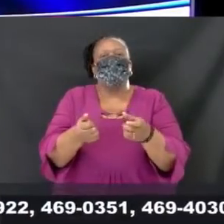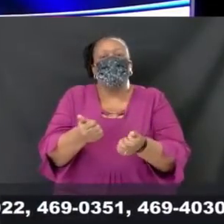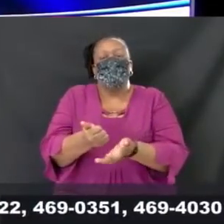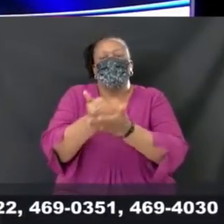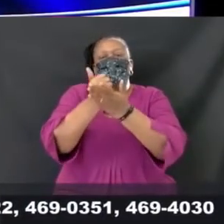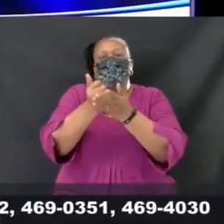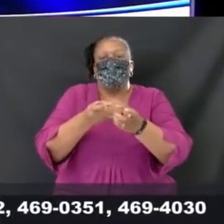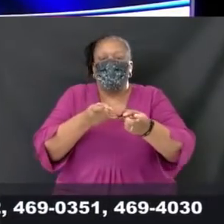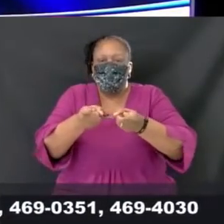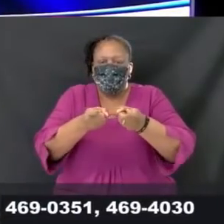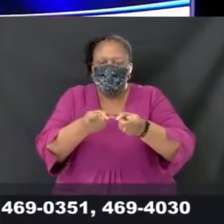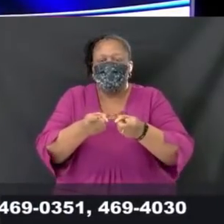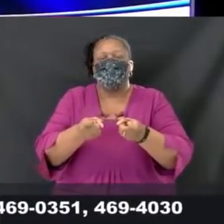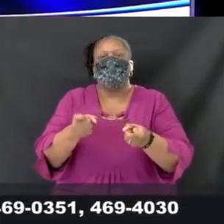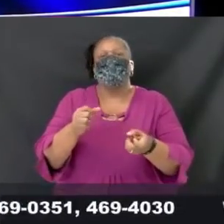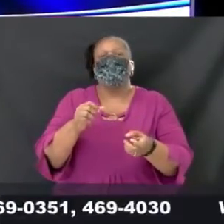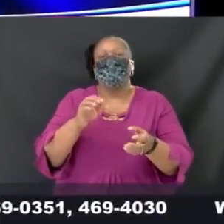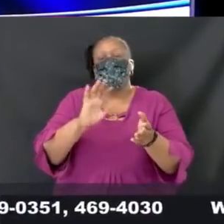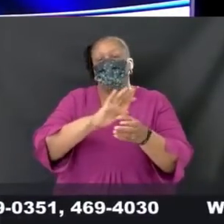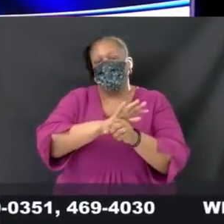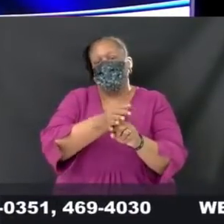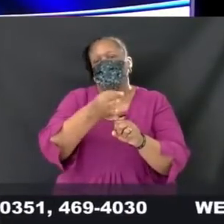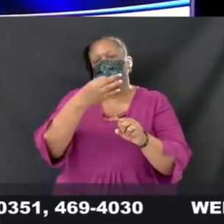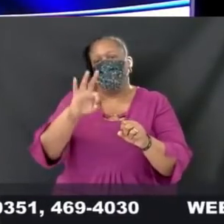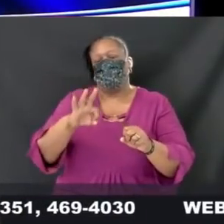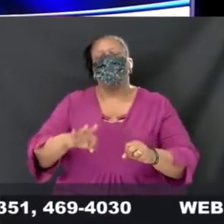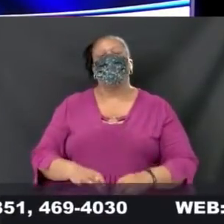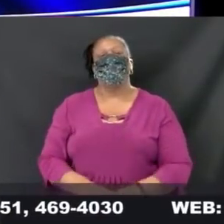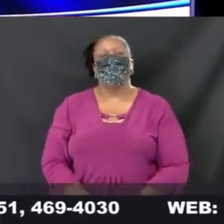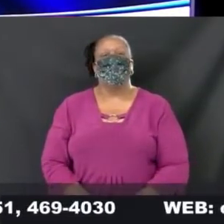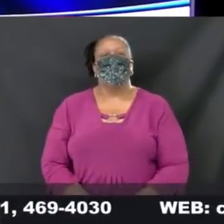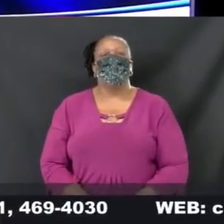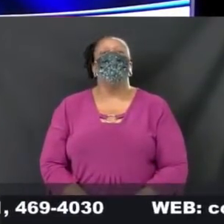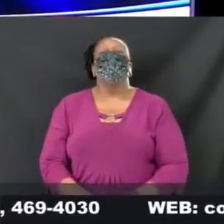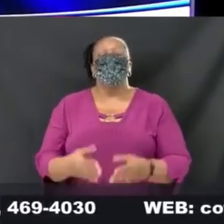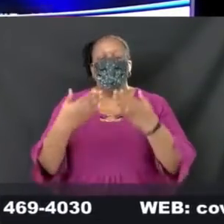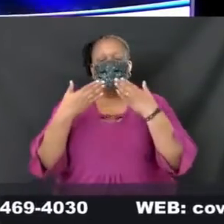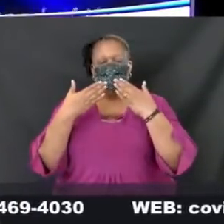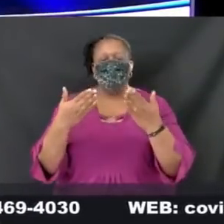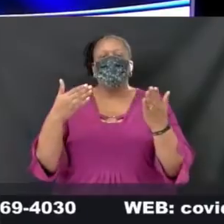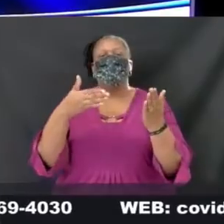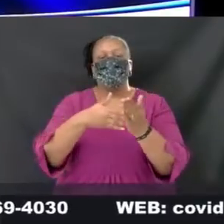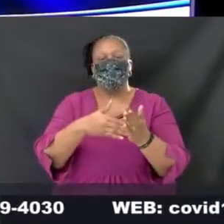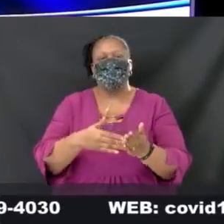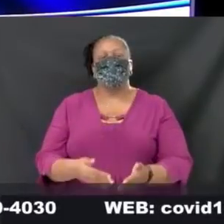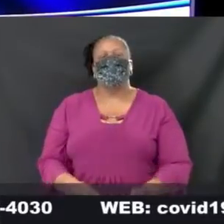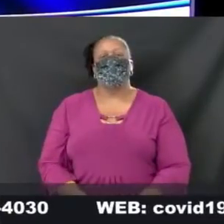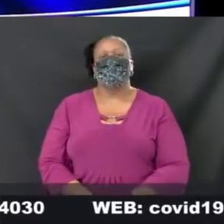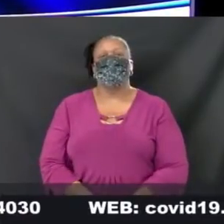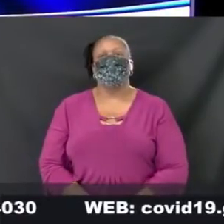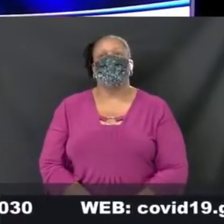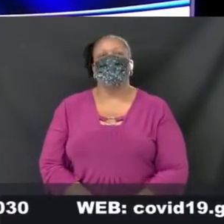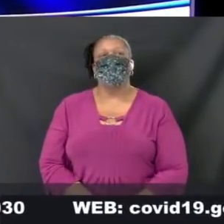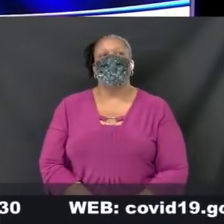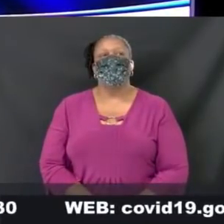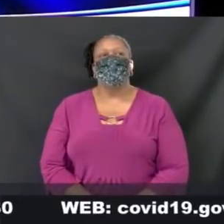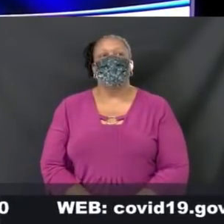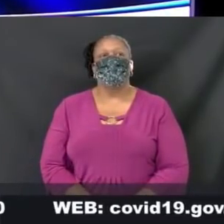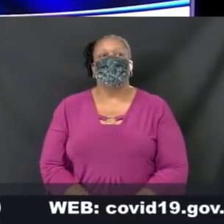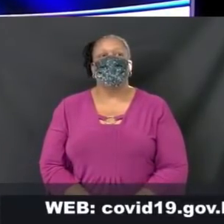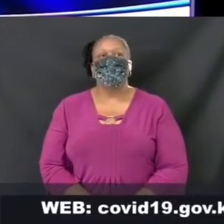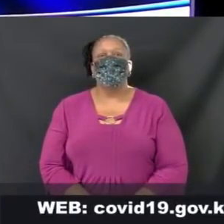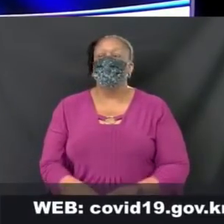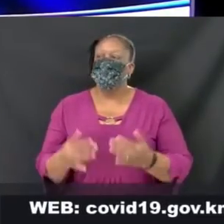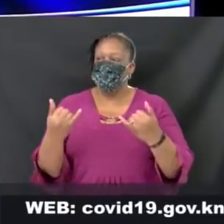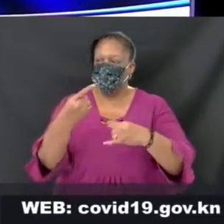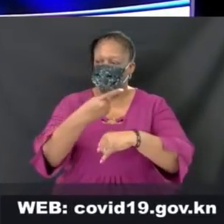of this COVID-19 pandemic. So thank you again for being with us. Today I